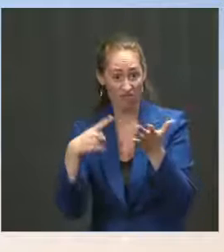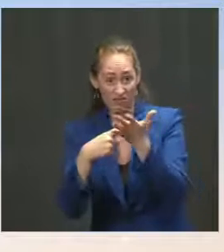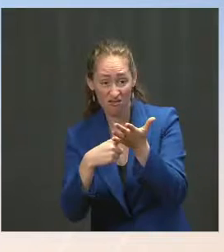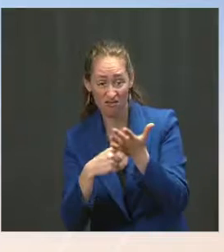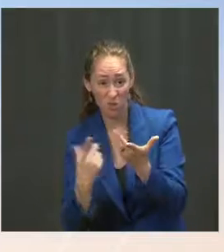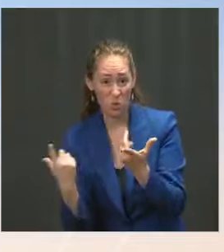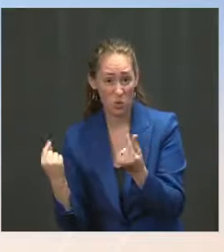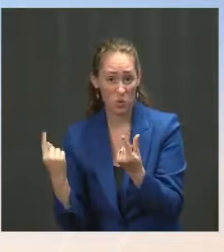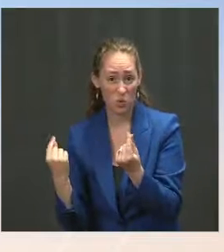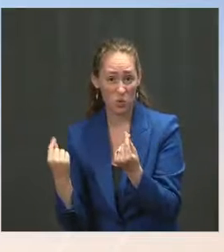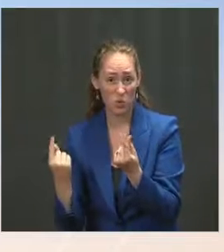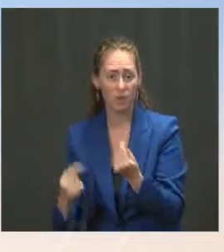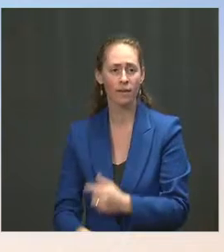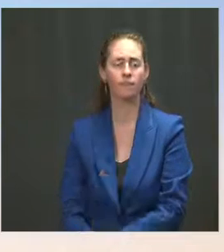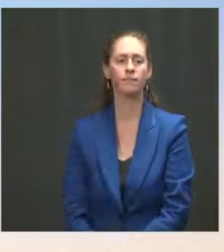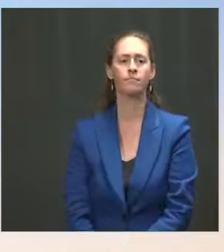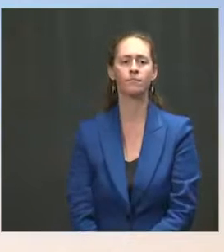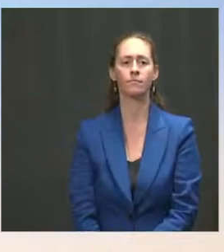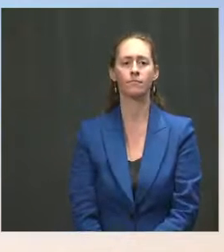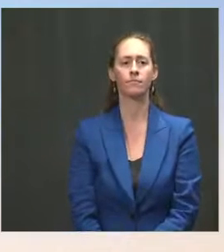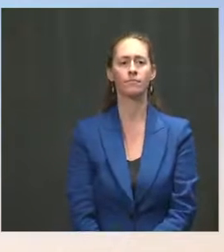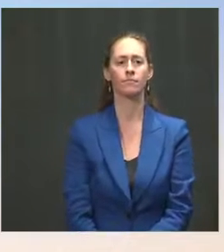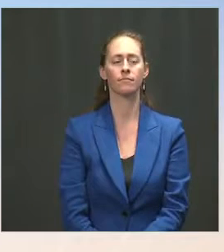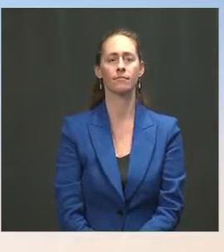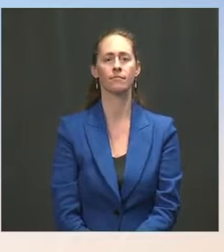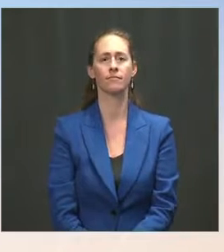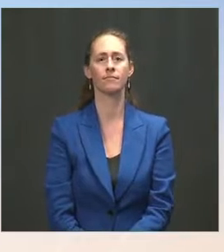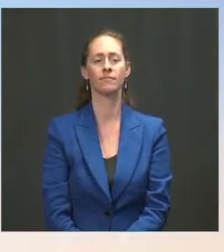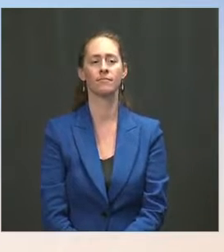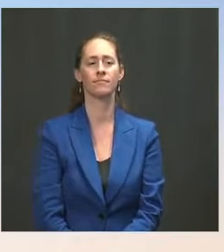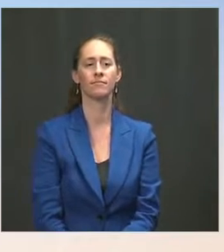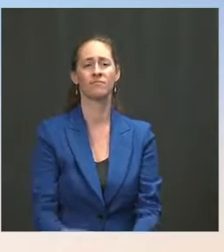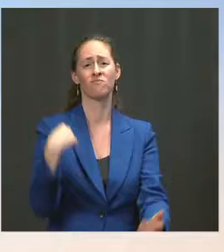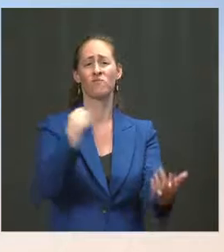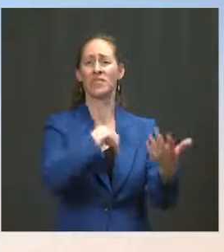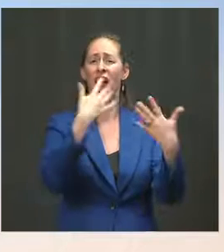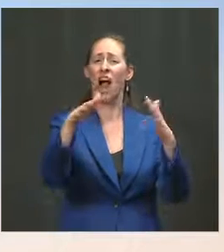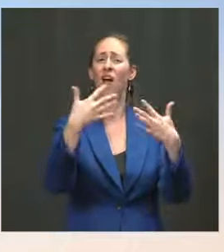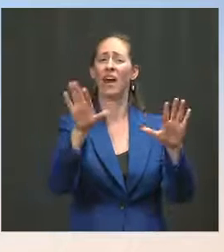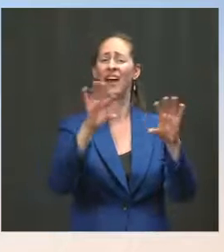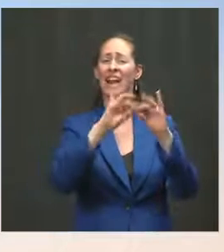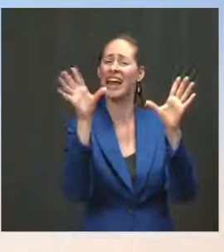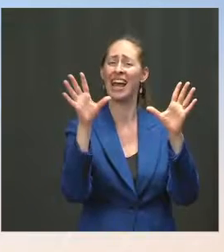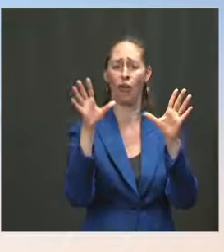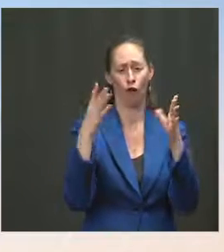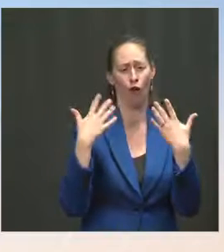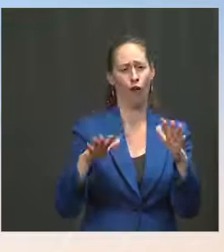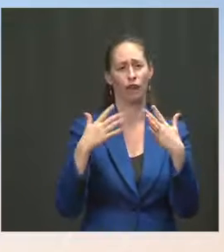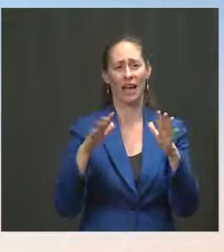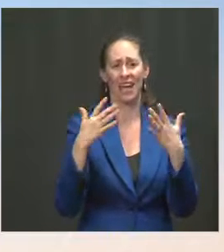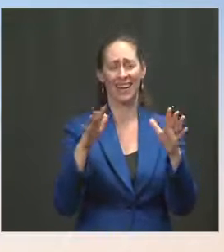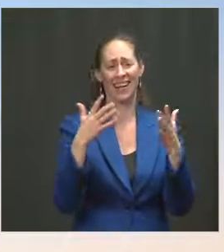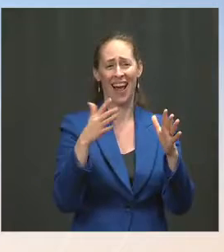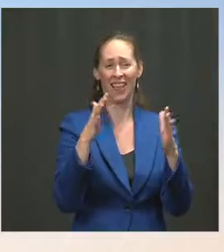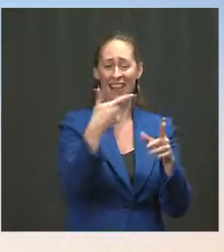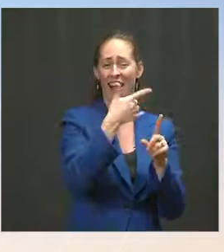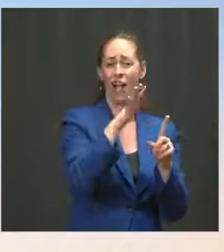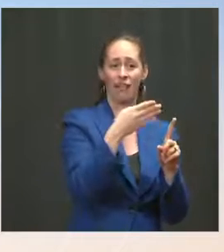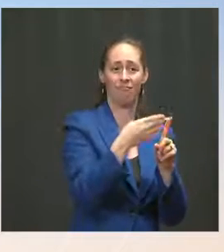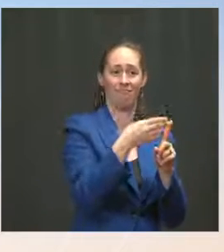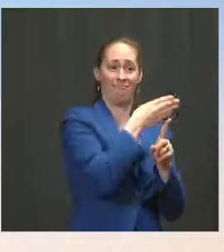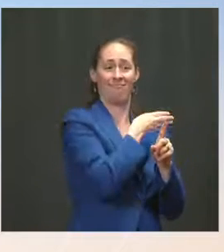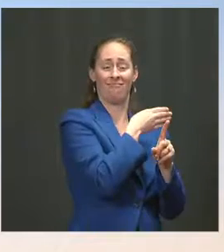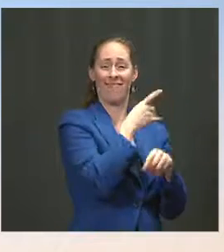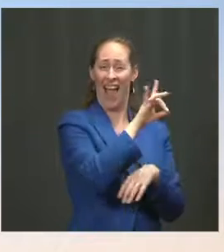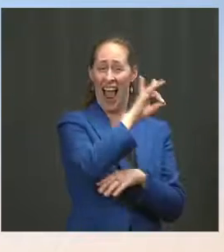are making absolutely clear that raising the debt limit is something that has been done historically 80 times